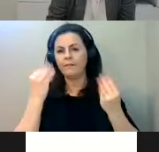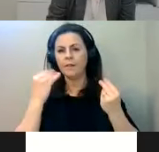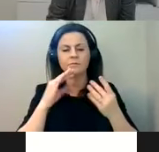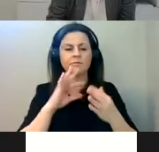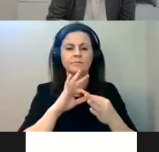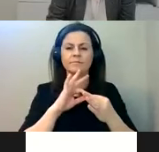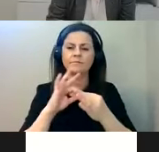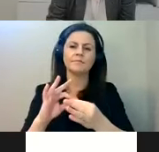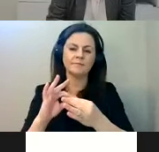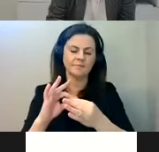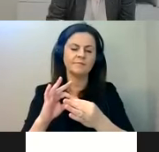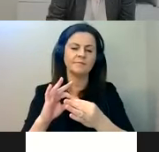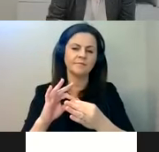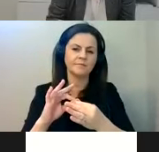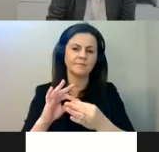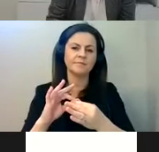addressing